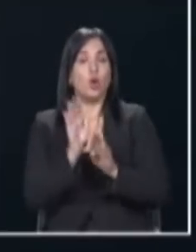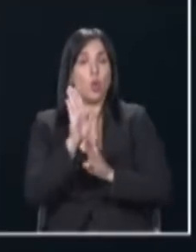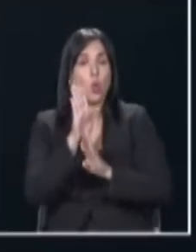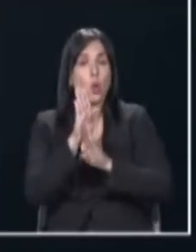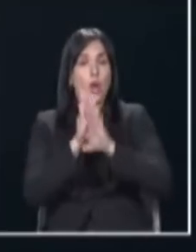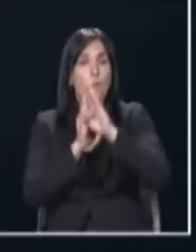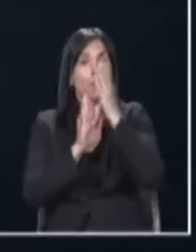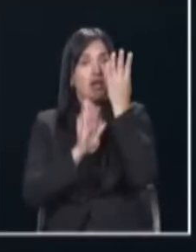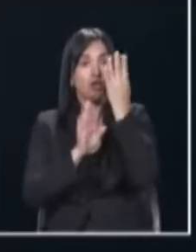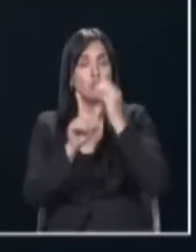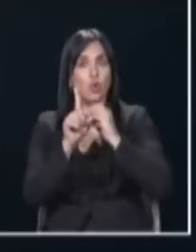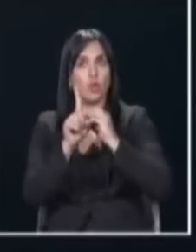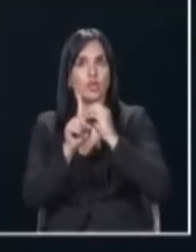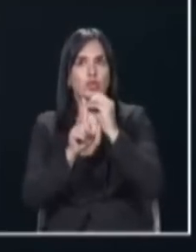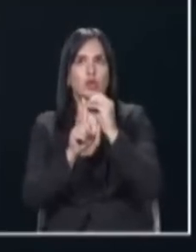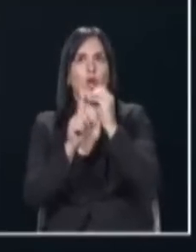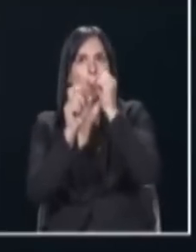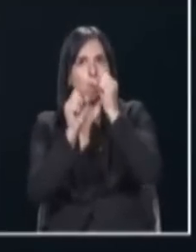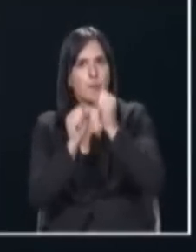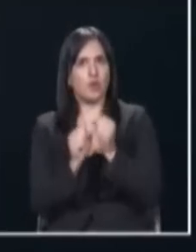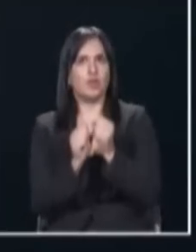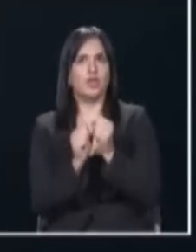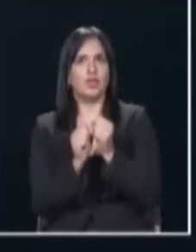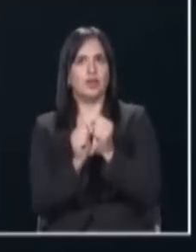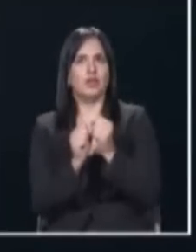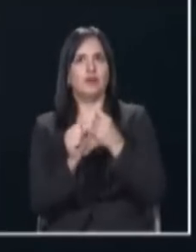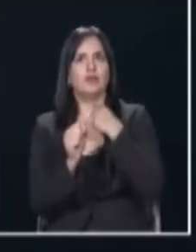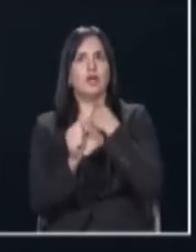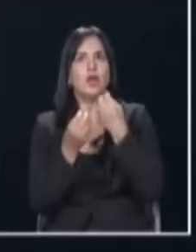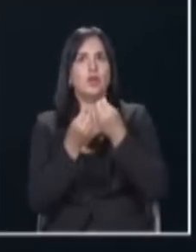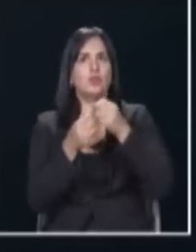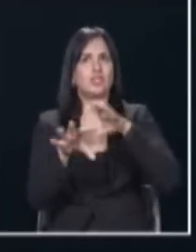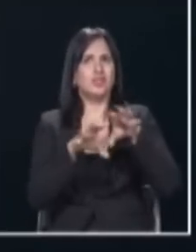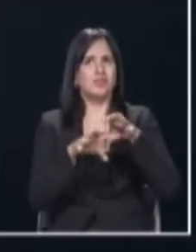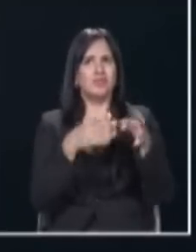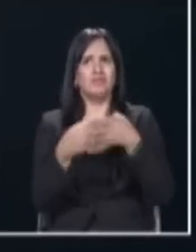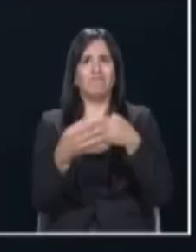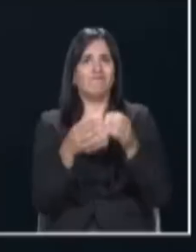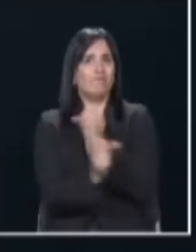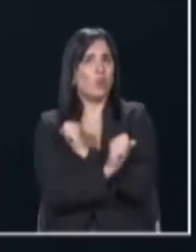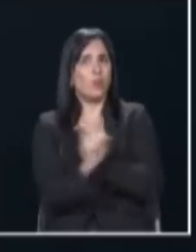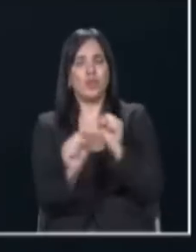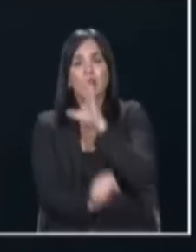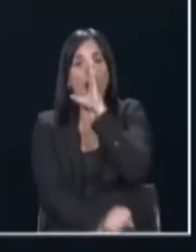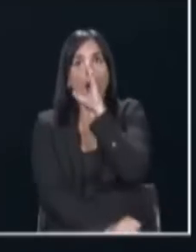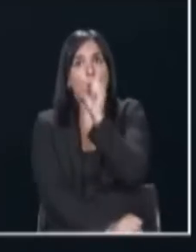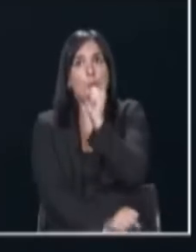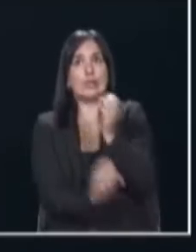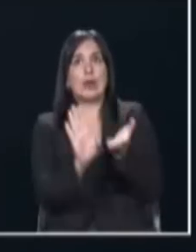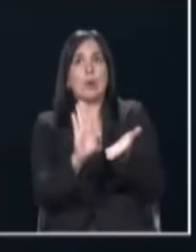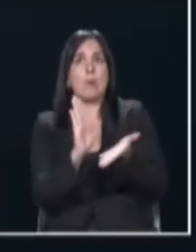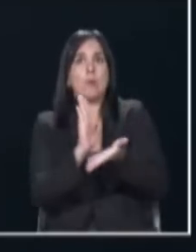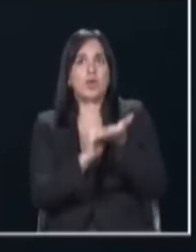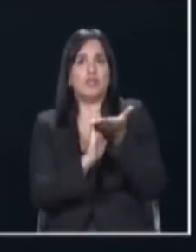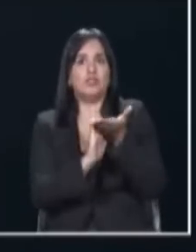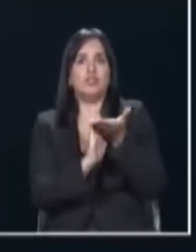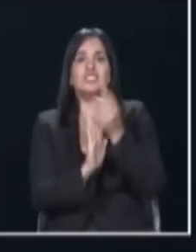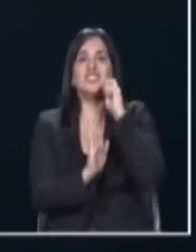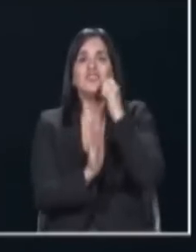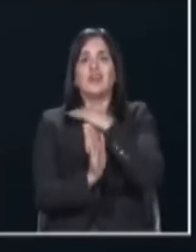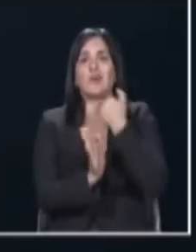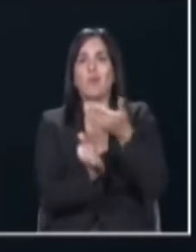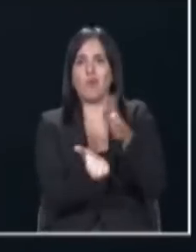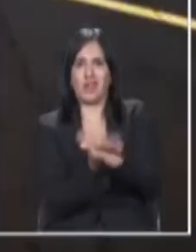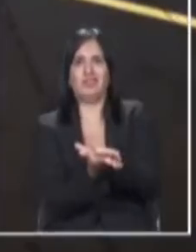would completely alter natural conditions many species will naturally be unable to cope with such a massive rise in temperatures causing